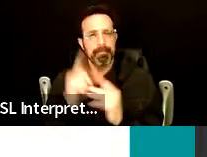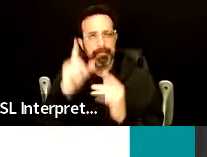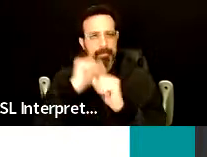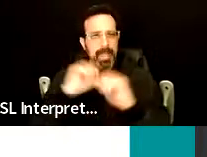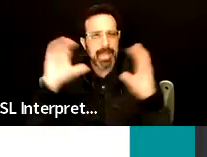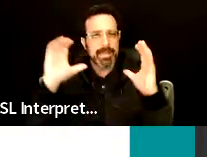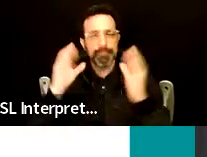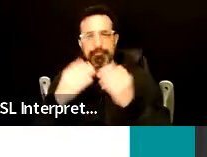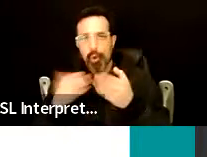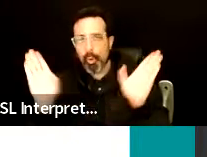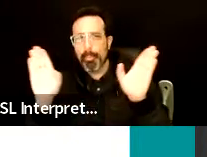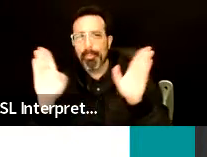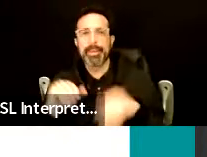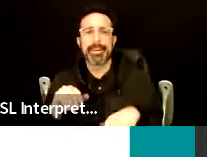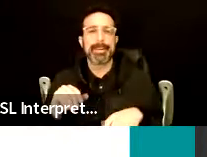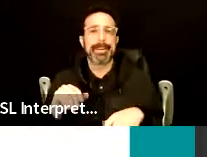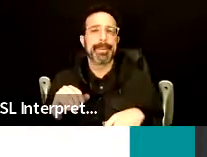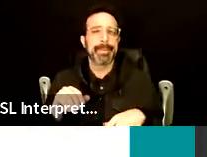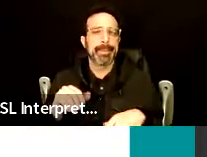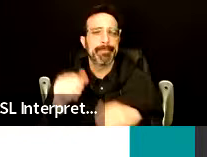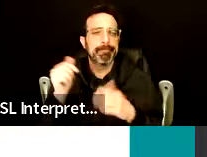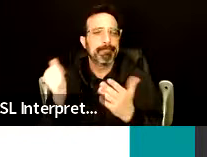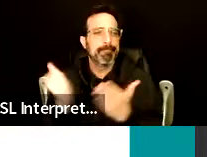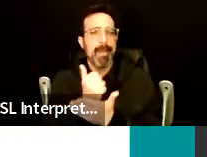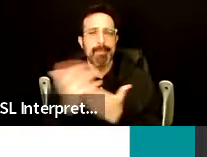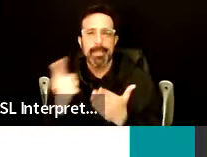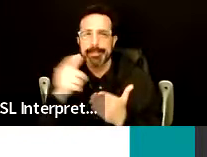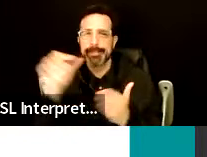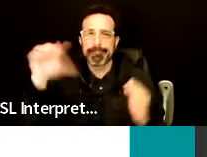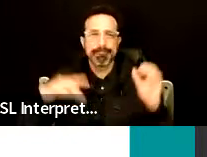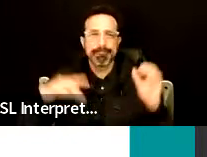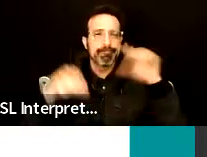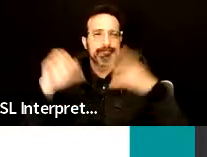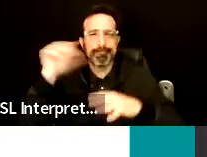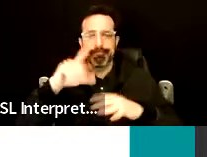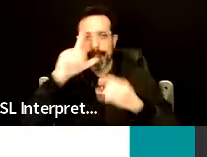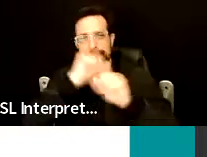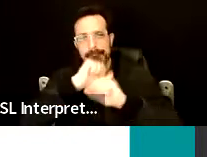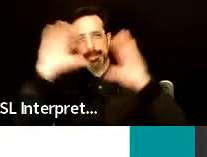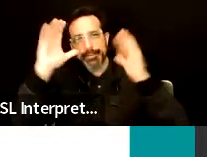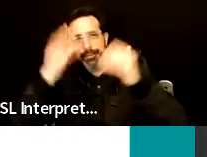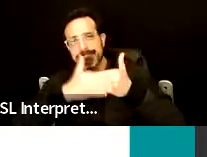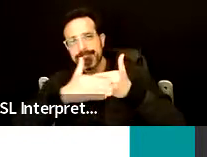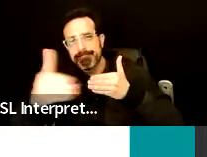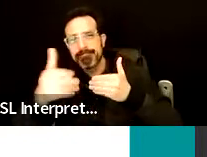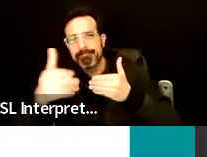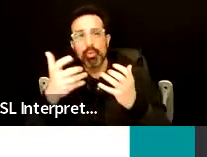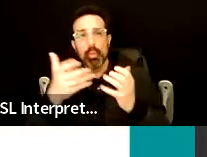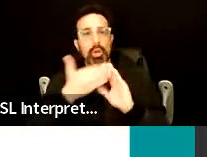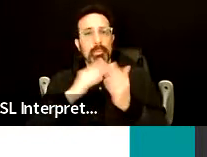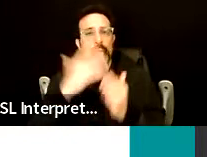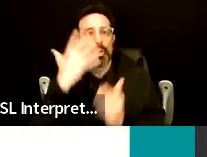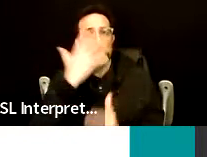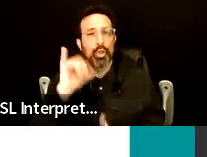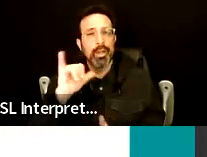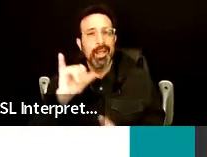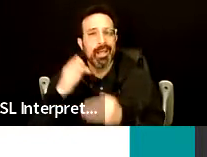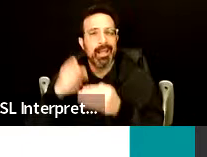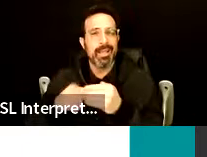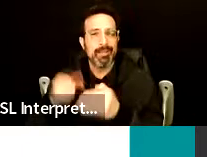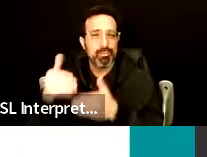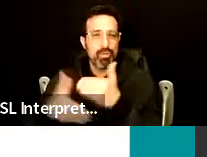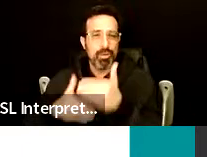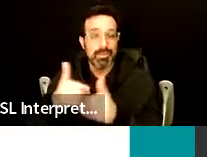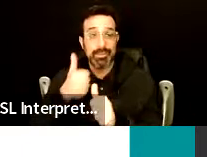be open, just bring everything you can to it, visioning out what you would like the community to look like at the end of this process